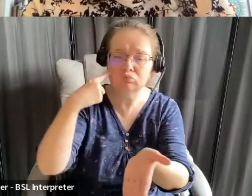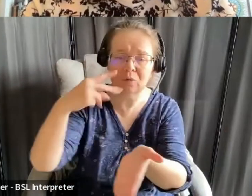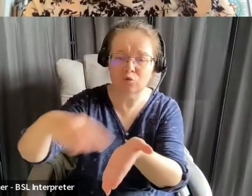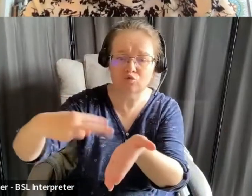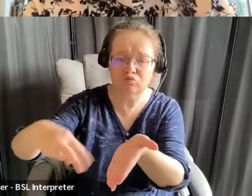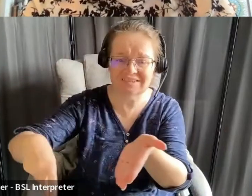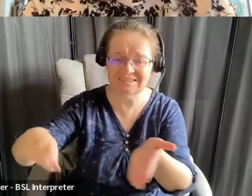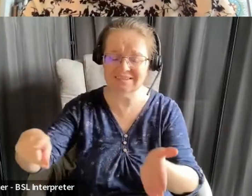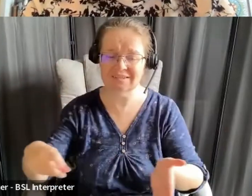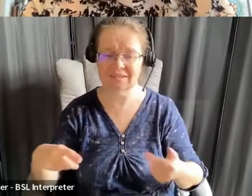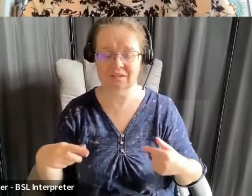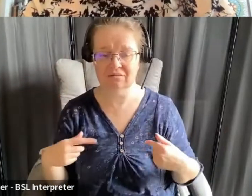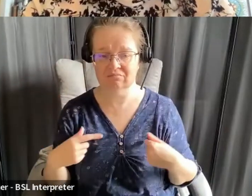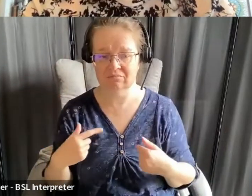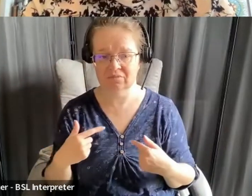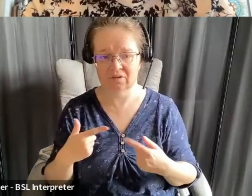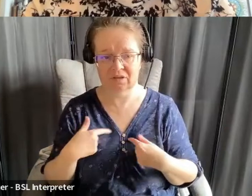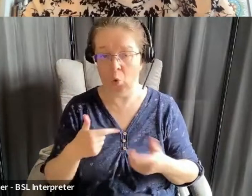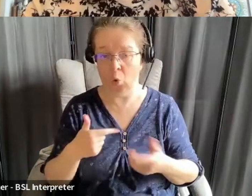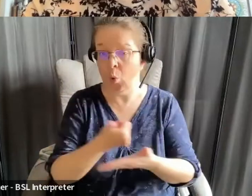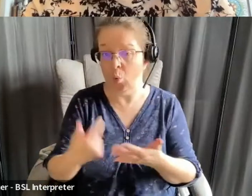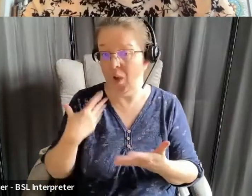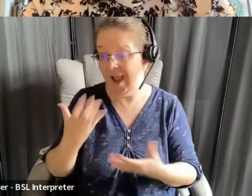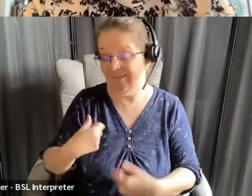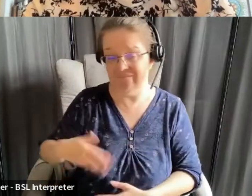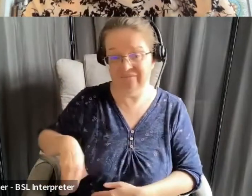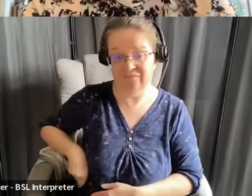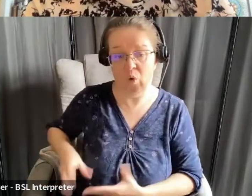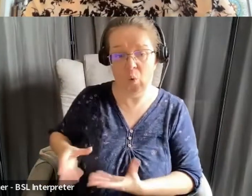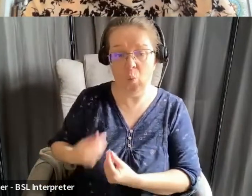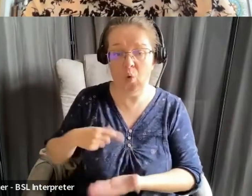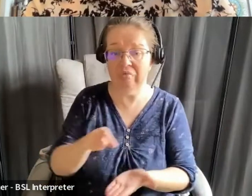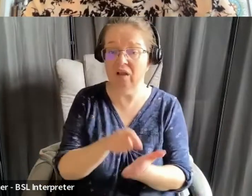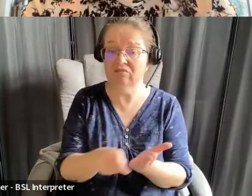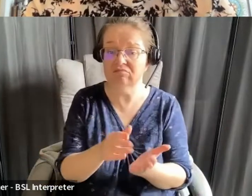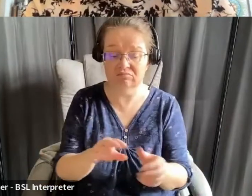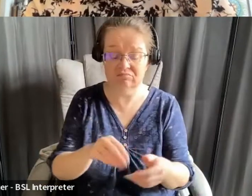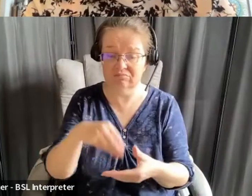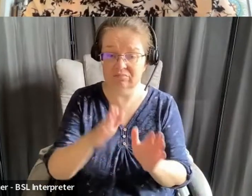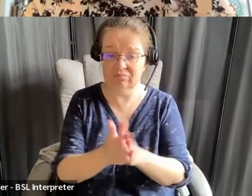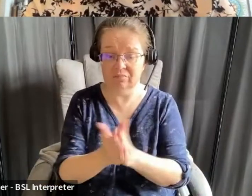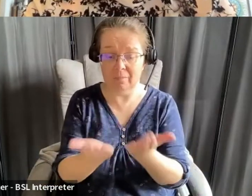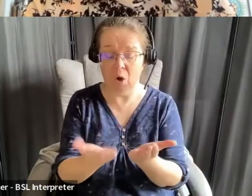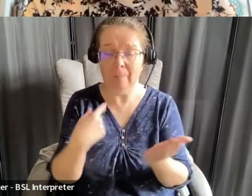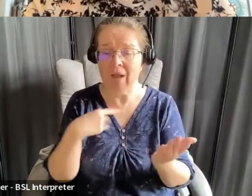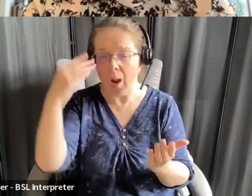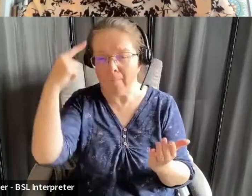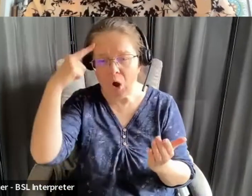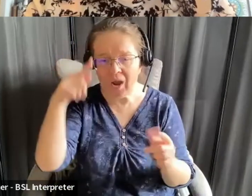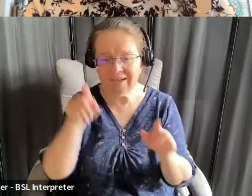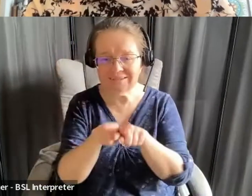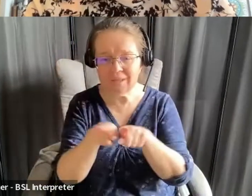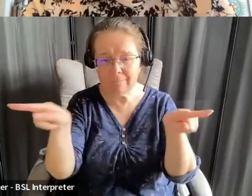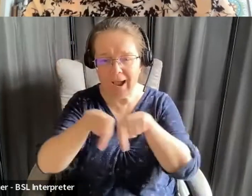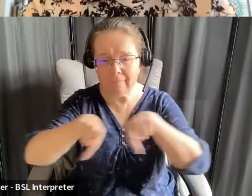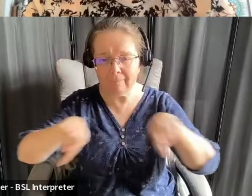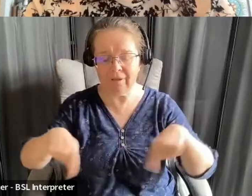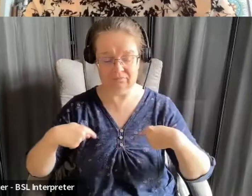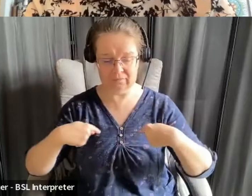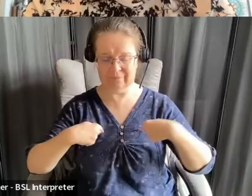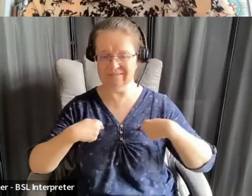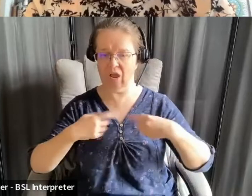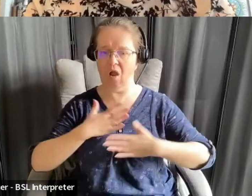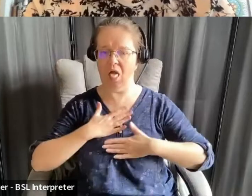What I actually do, I carry around with me all the time a notebook, and I mind map. I mean, because I'm a visual